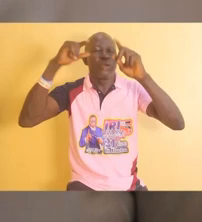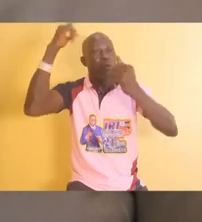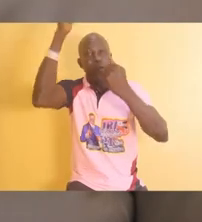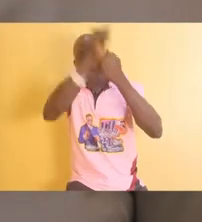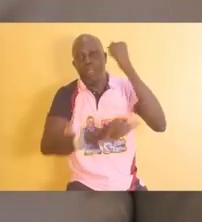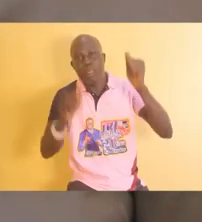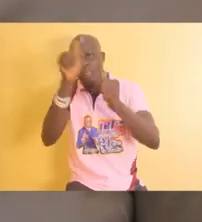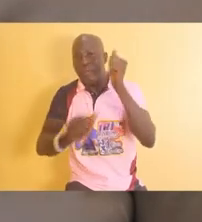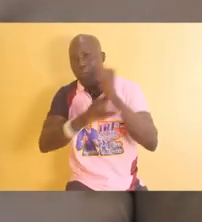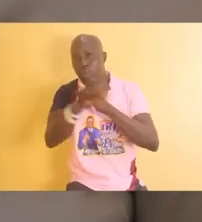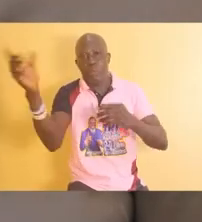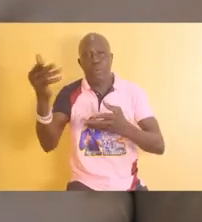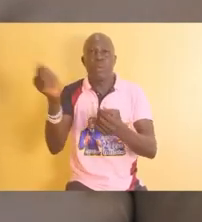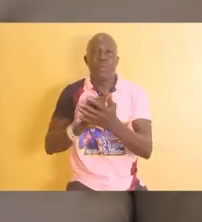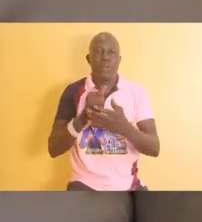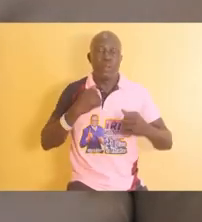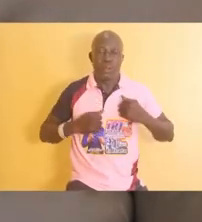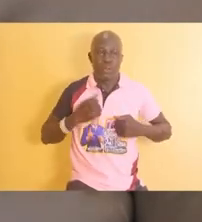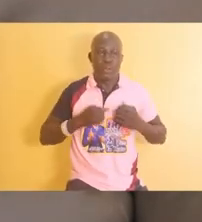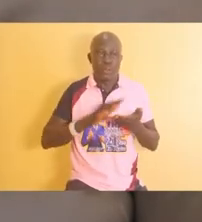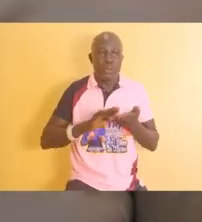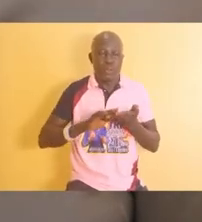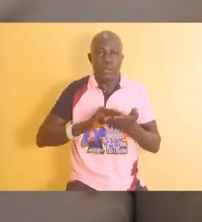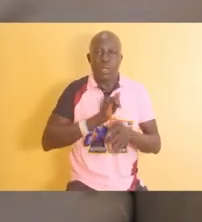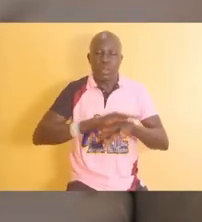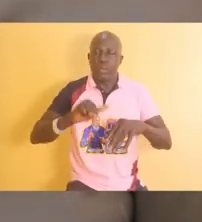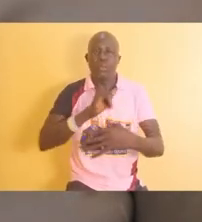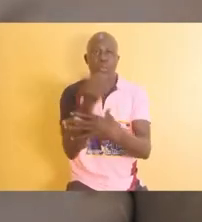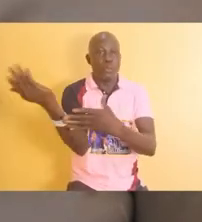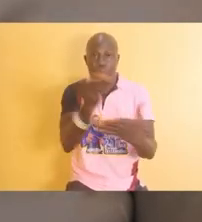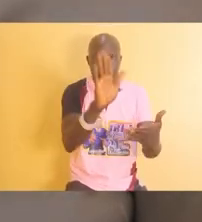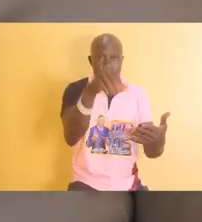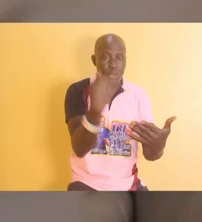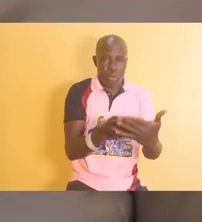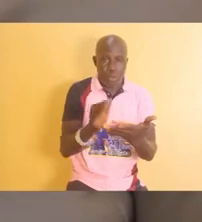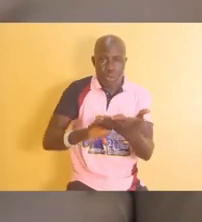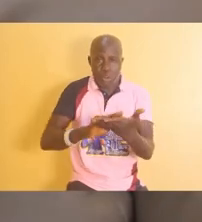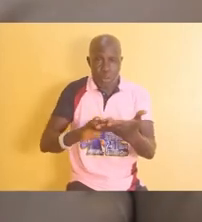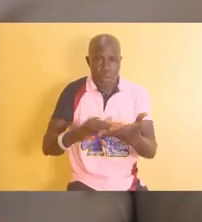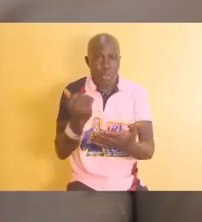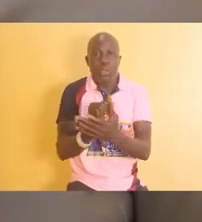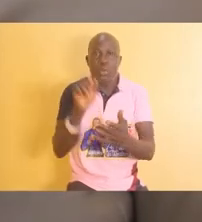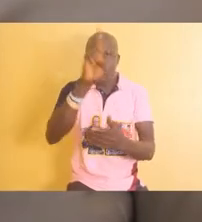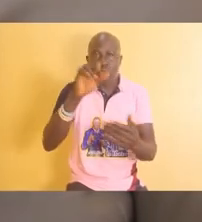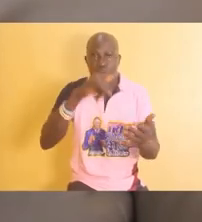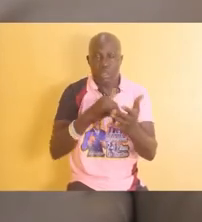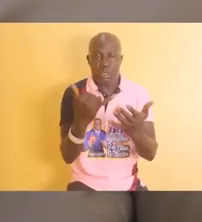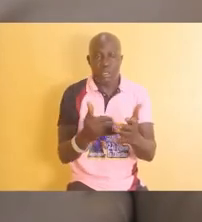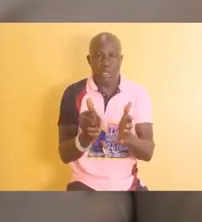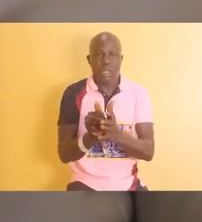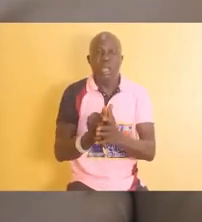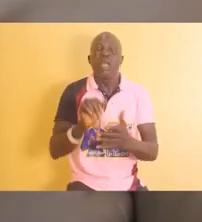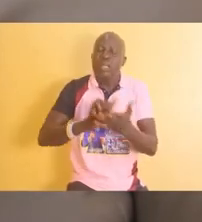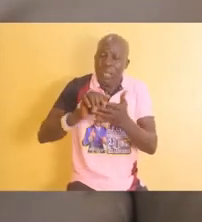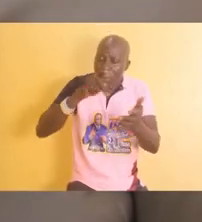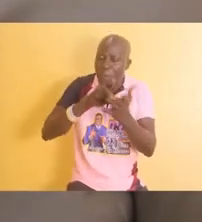Kó mú ọsẹ ẹ̀wẹ̀ dání. You should come with your bathing suit. Olúwa ní kí n pè fún yín. He did ask me to share. Mú ọsẹ ẹ̀wẹ̀ dání. Come along with your bathing suit. A ní fi ṣe. We are in need of it.